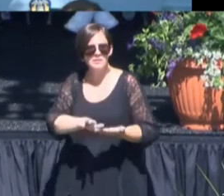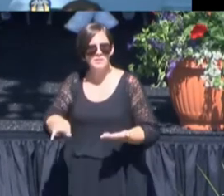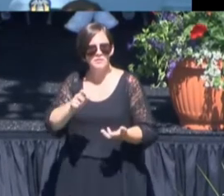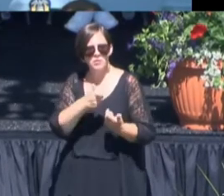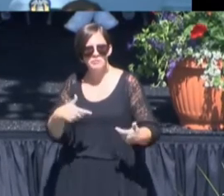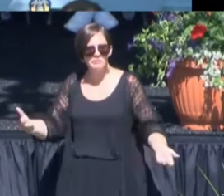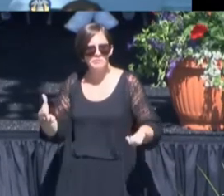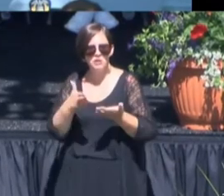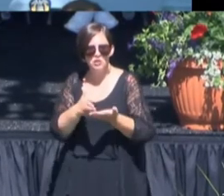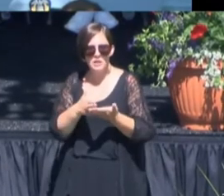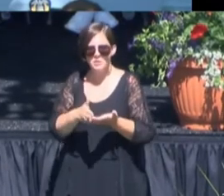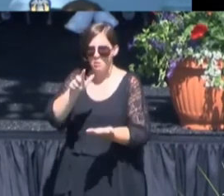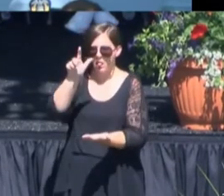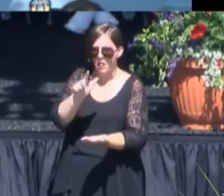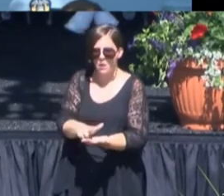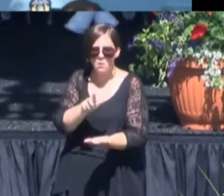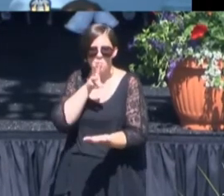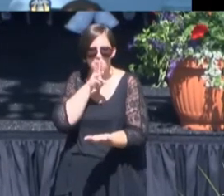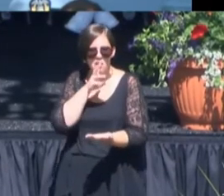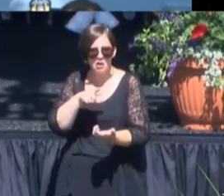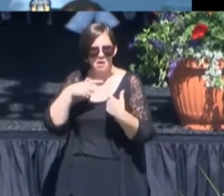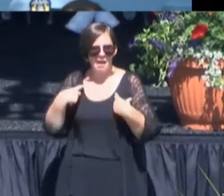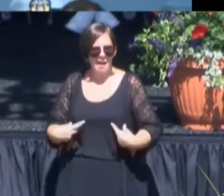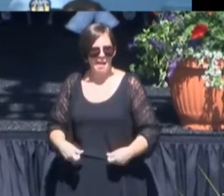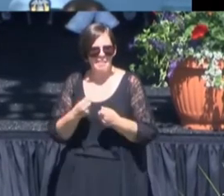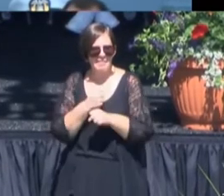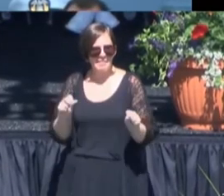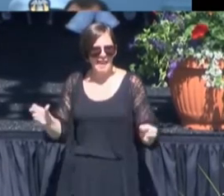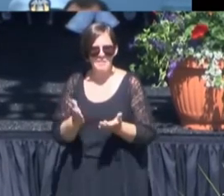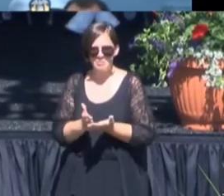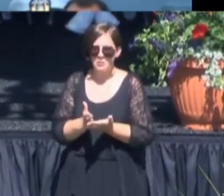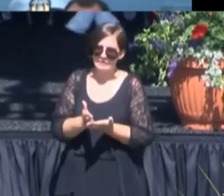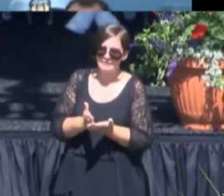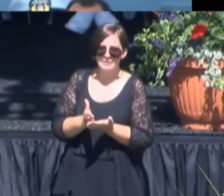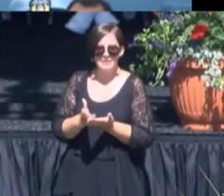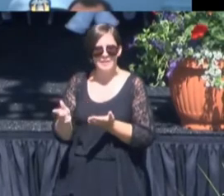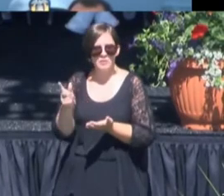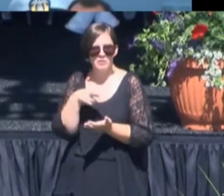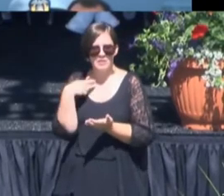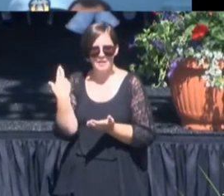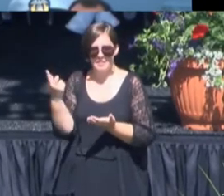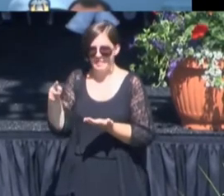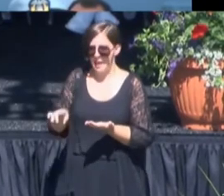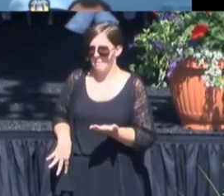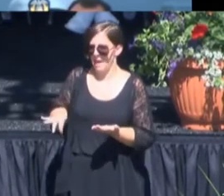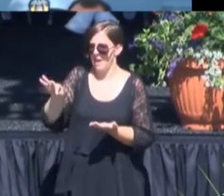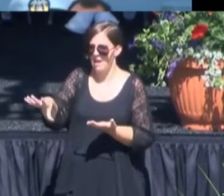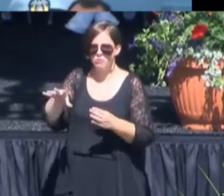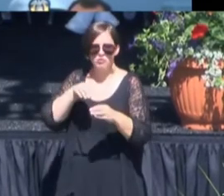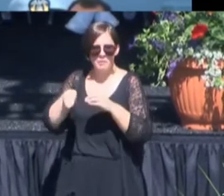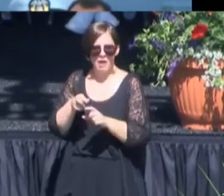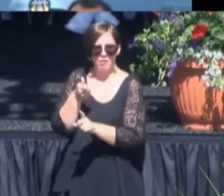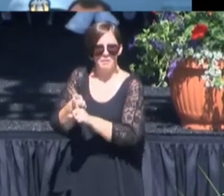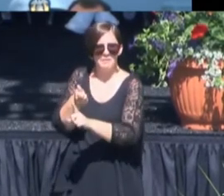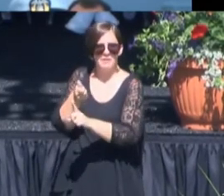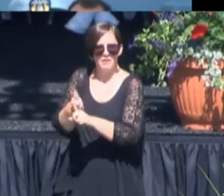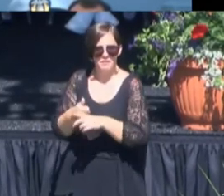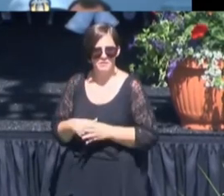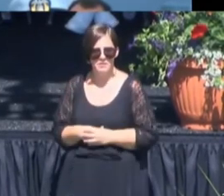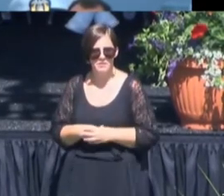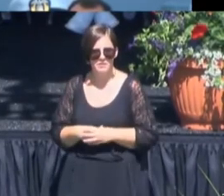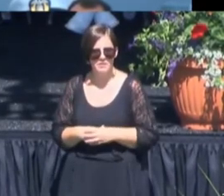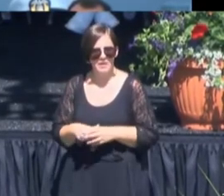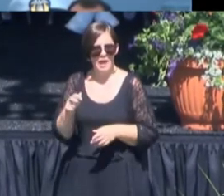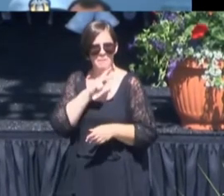low water lines and lifeboats so unseaworthy they paid for the repairs out of their own pockets. And by